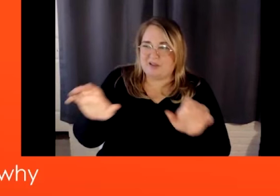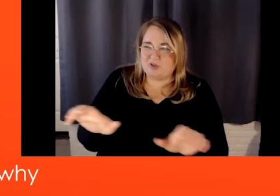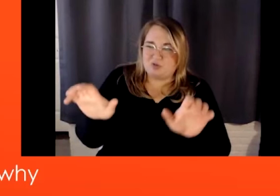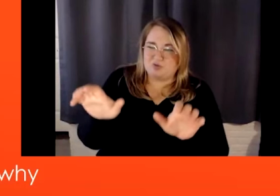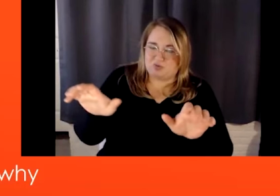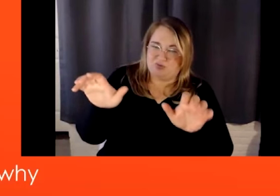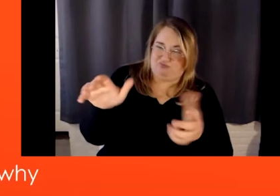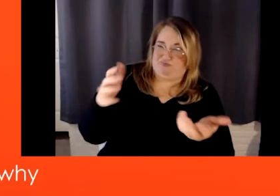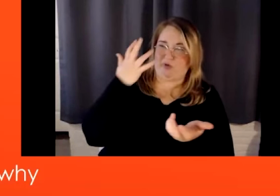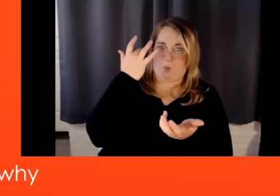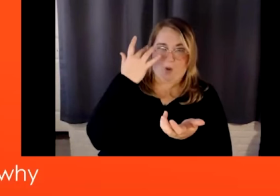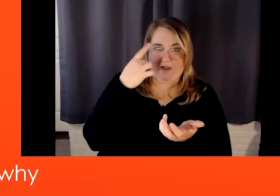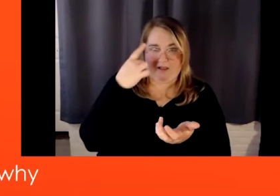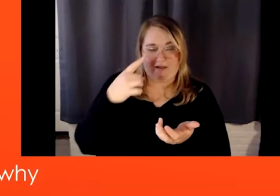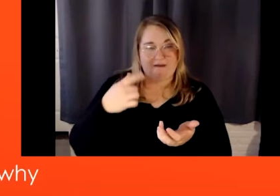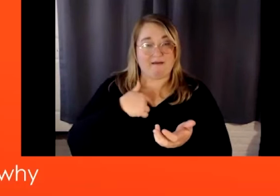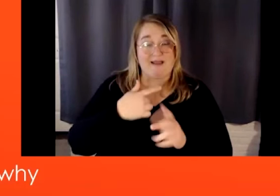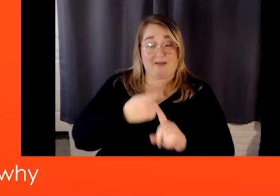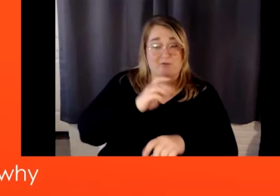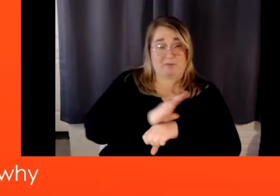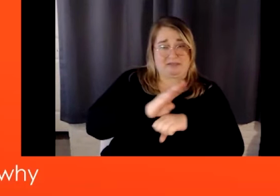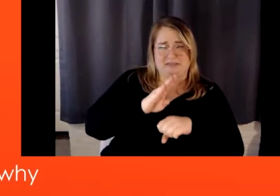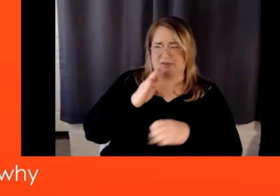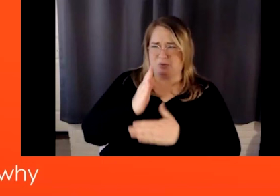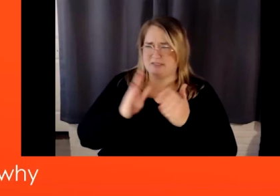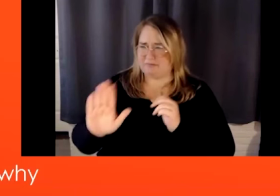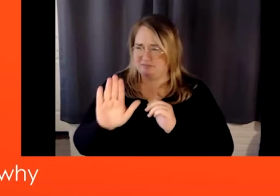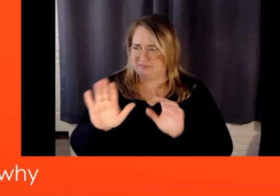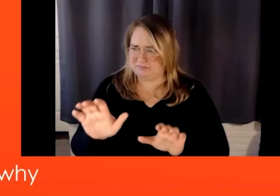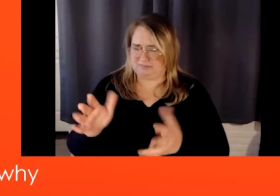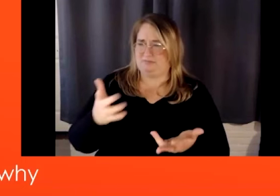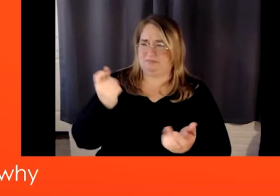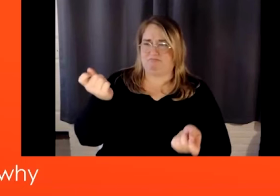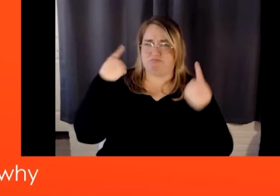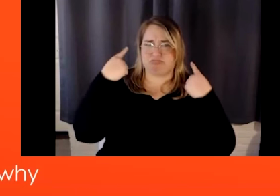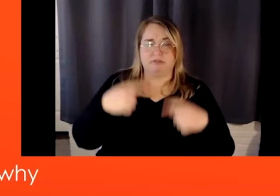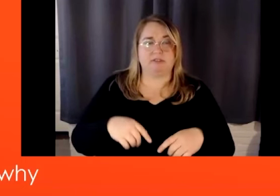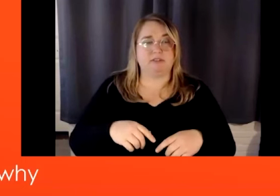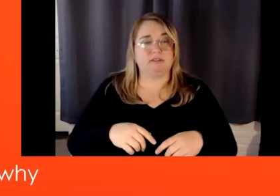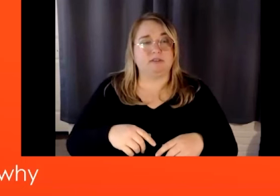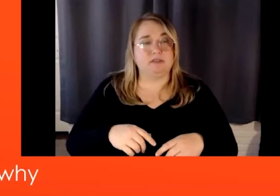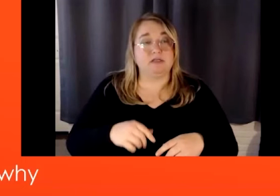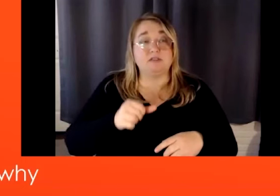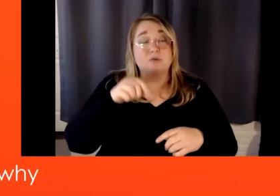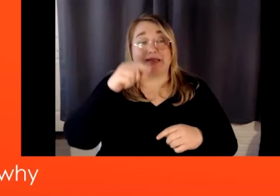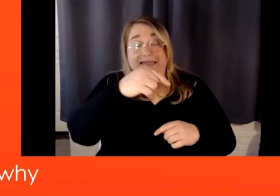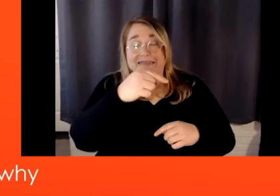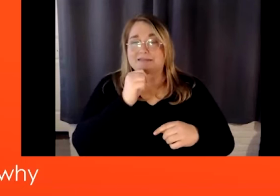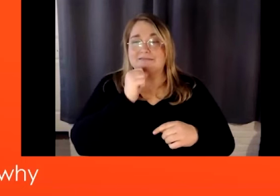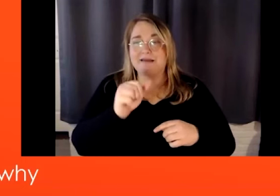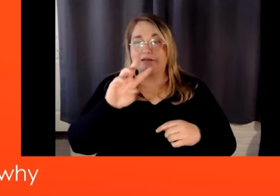came from business. Some of the things didn't make sense. So I earned a master's. Now this was not at WGU, it was at a